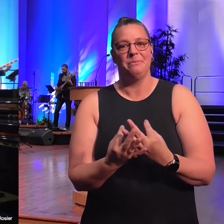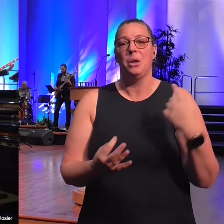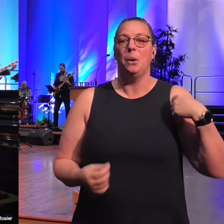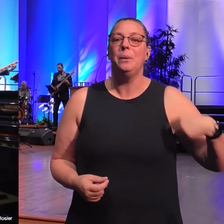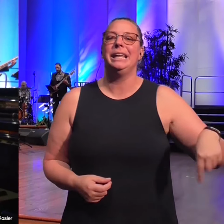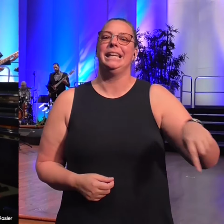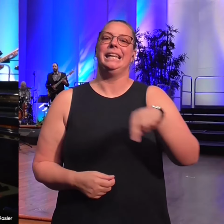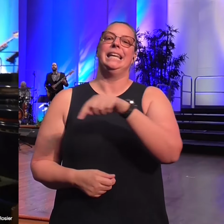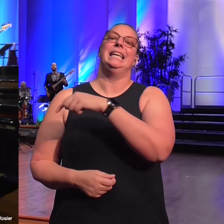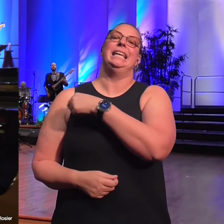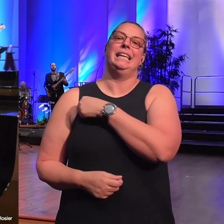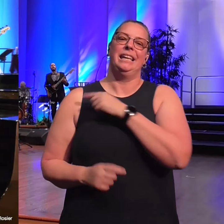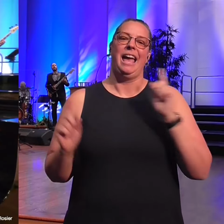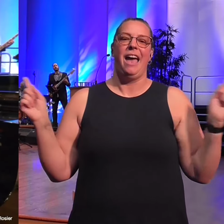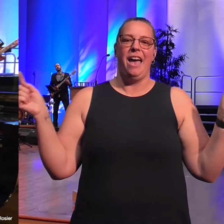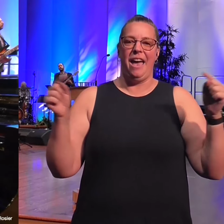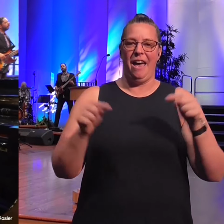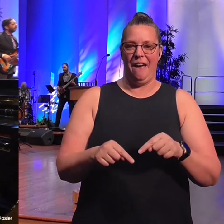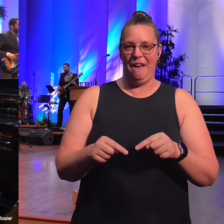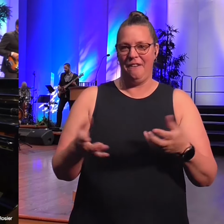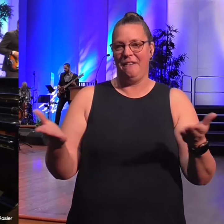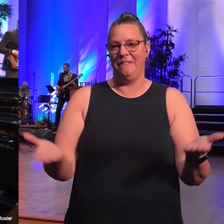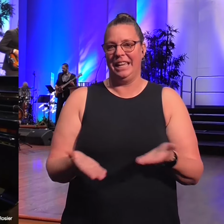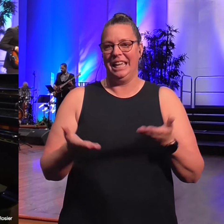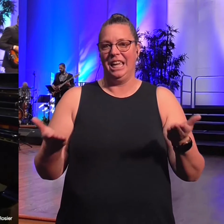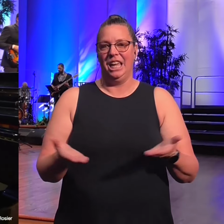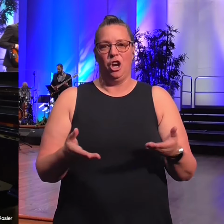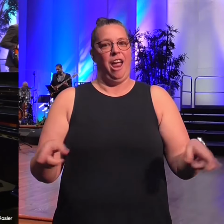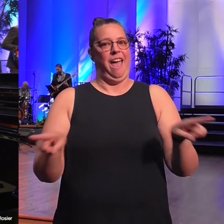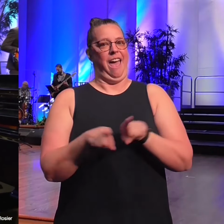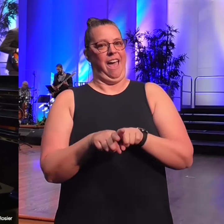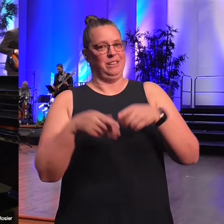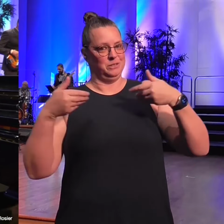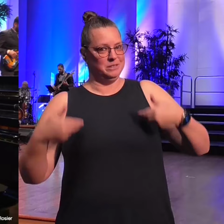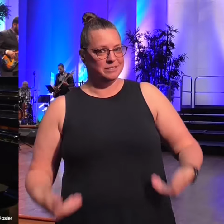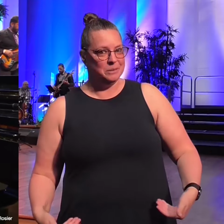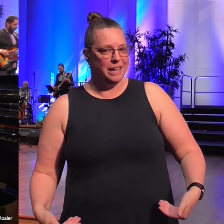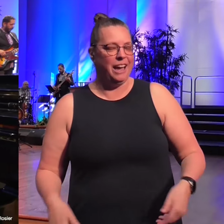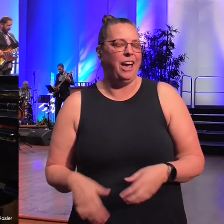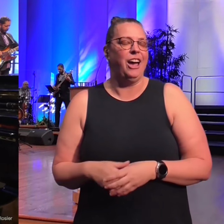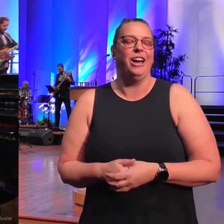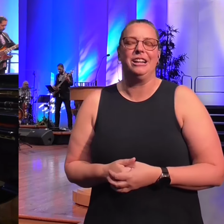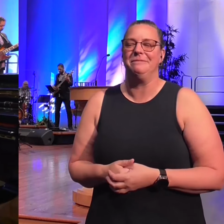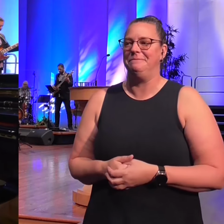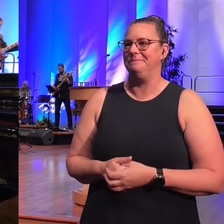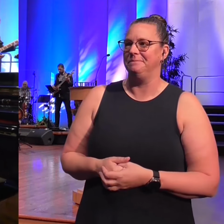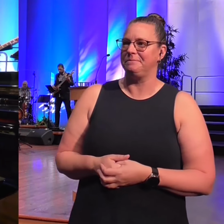We have come here as we are, yeah.